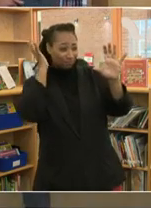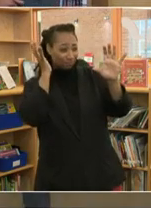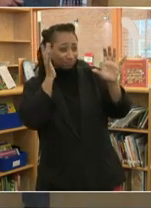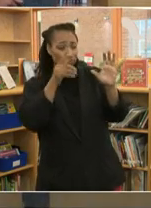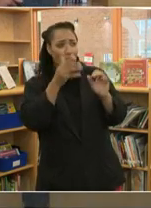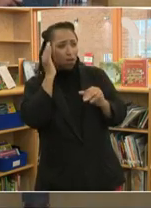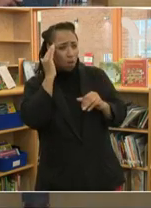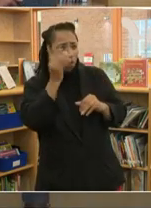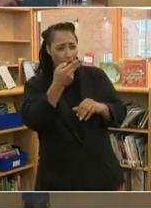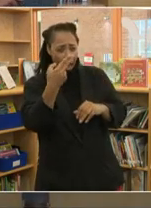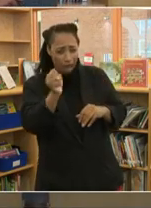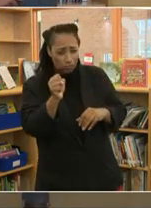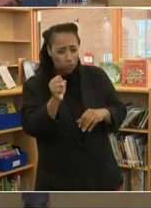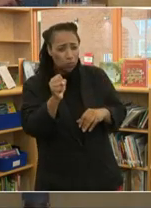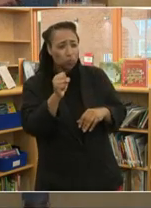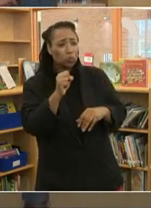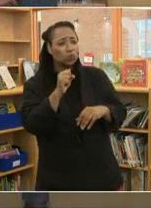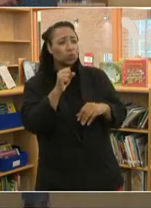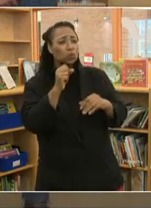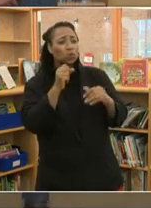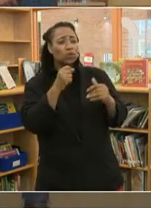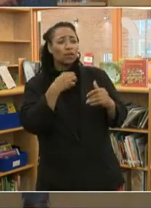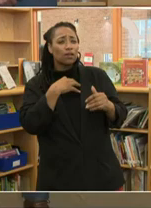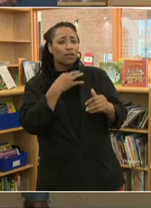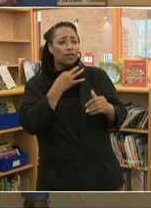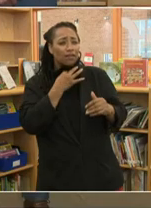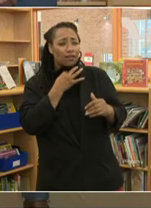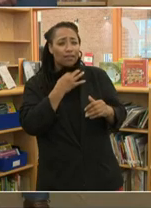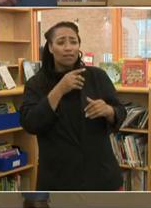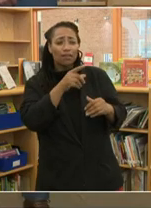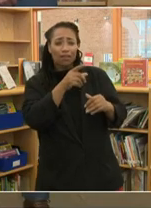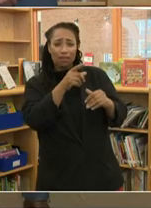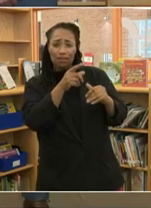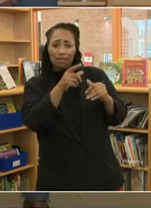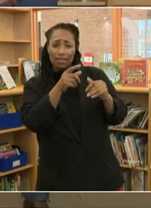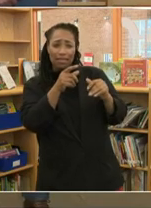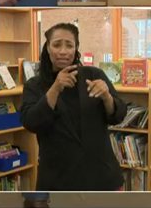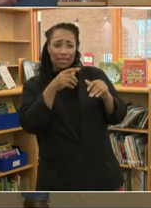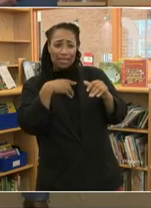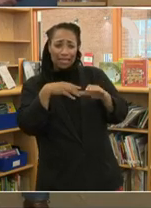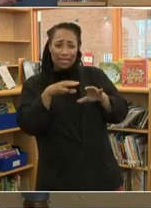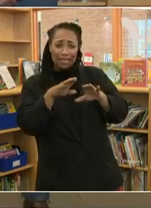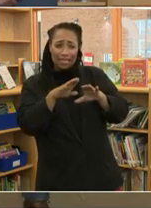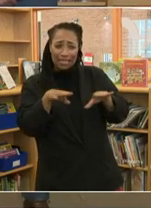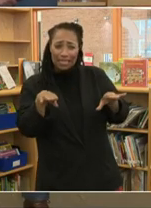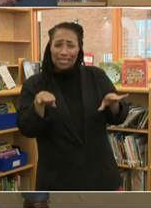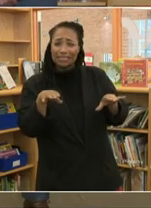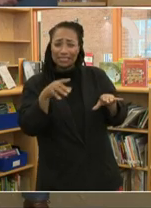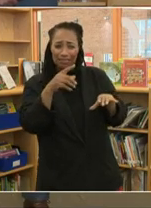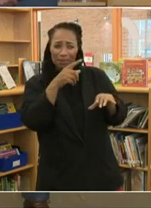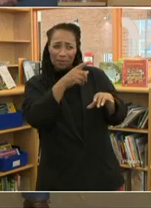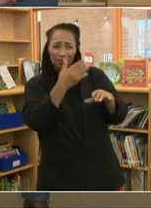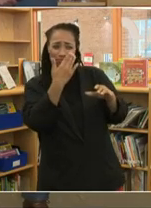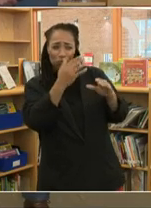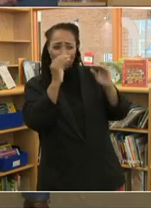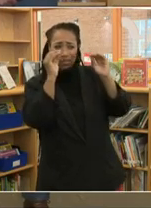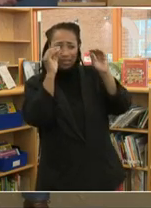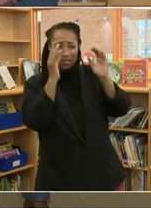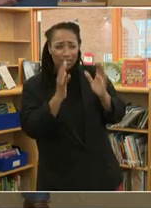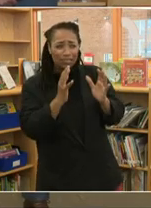I taught in a C6 Waiter program, and my kids said, Ms. Ryan, I know you're a good teacher, but we don't see ourselves enough in this